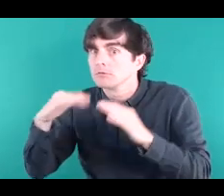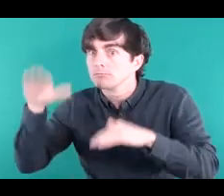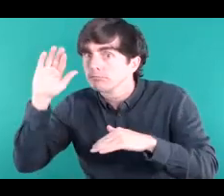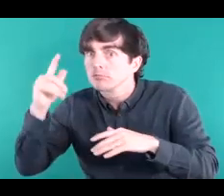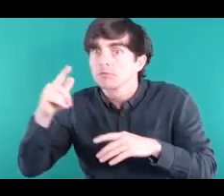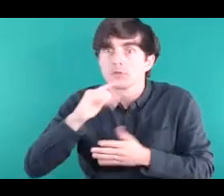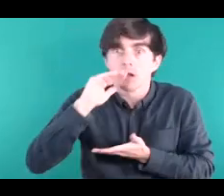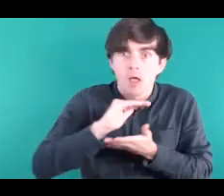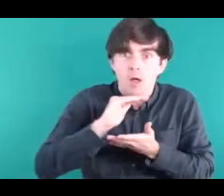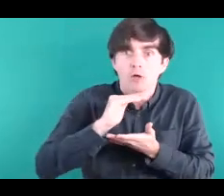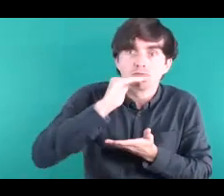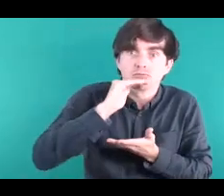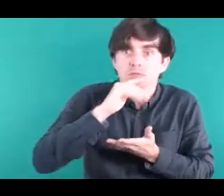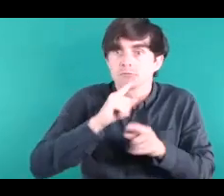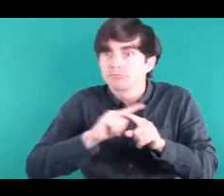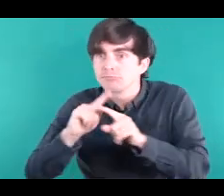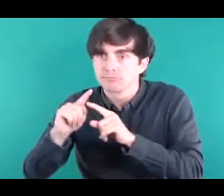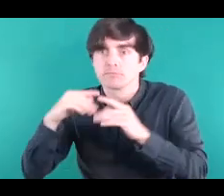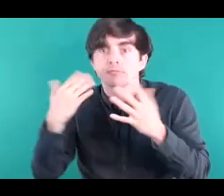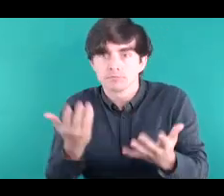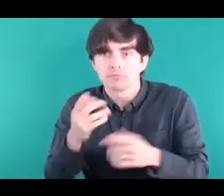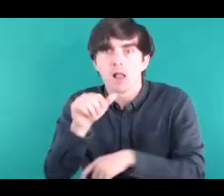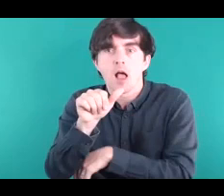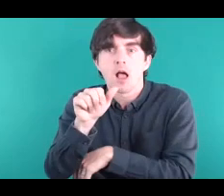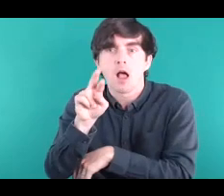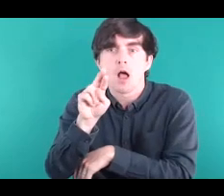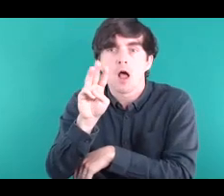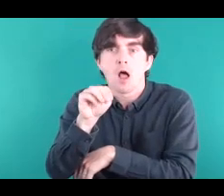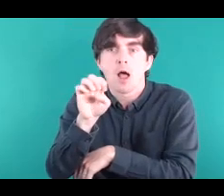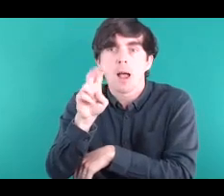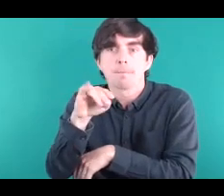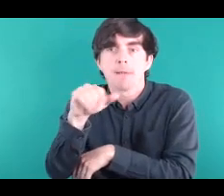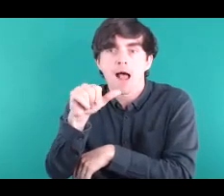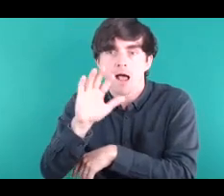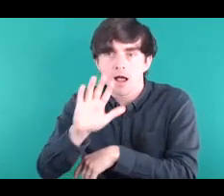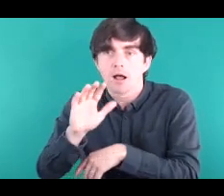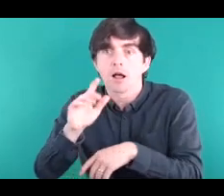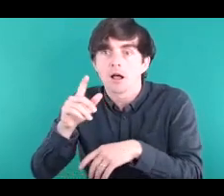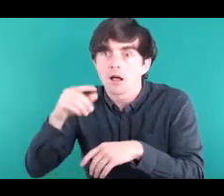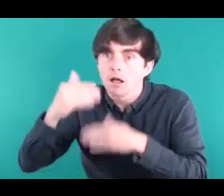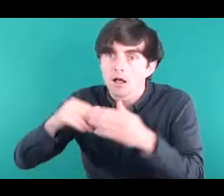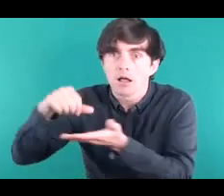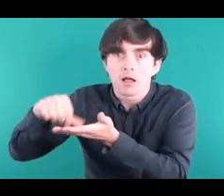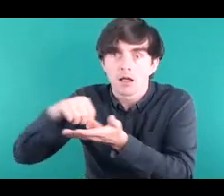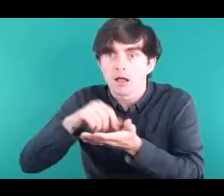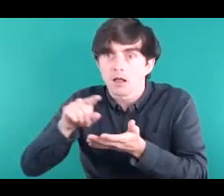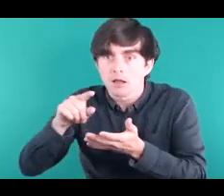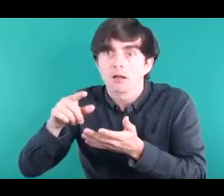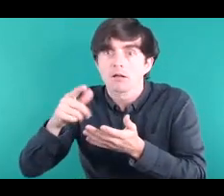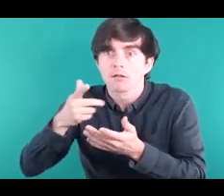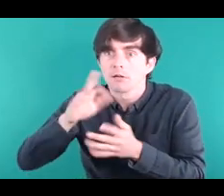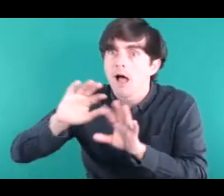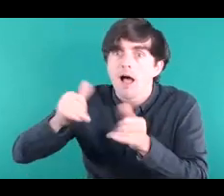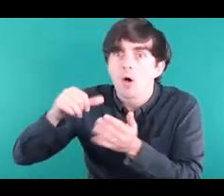avoid, to prevent persons with disability to go in places where they might be contaminated. In South